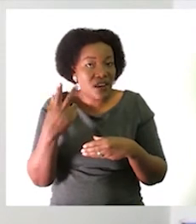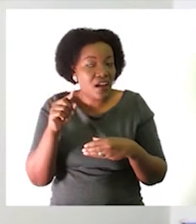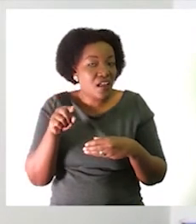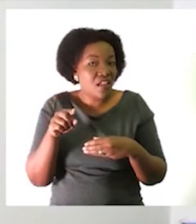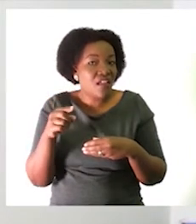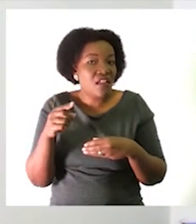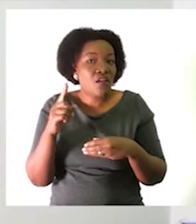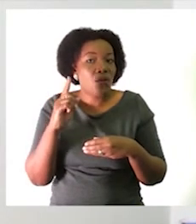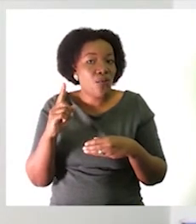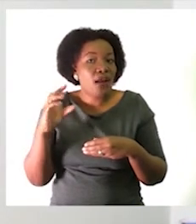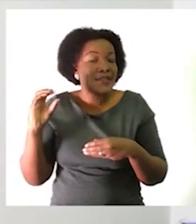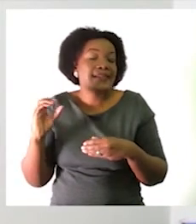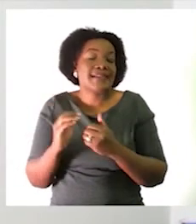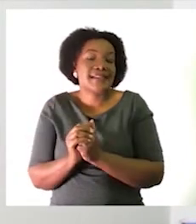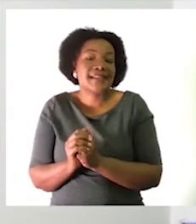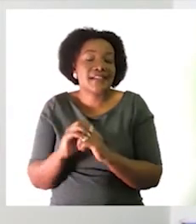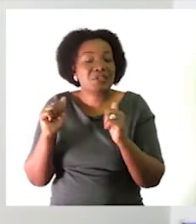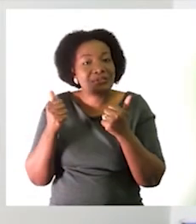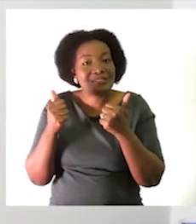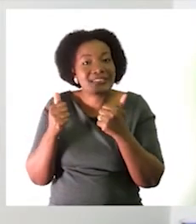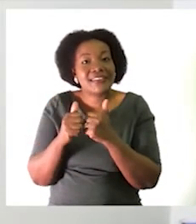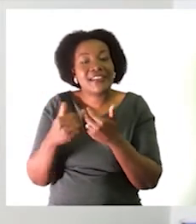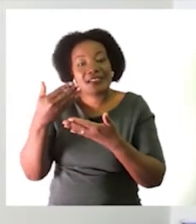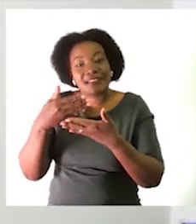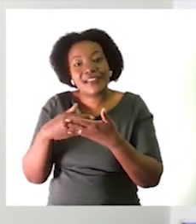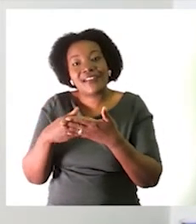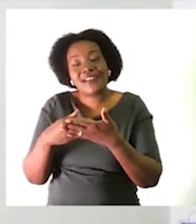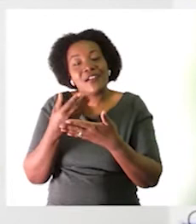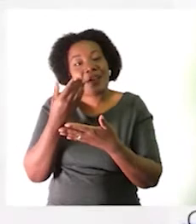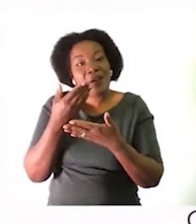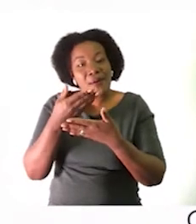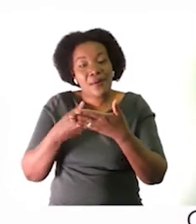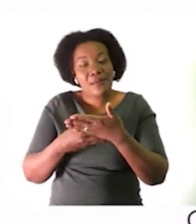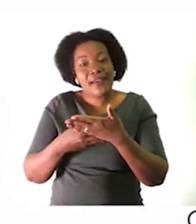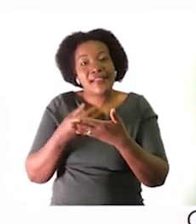$5.01. All right, very good. Let us go back to our page 6